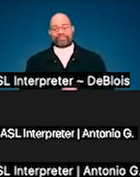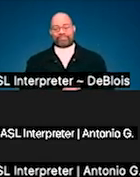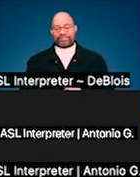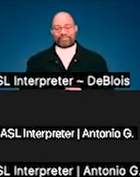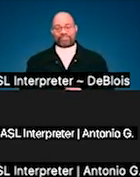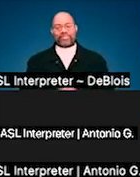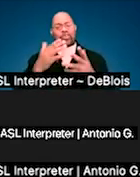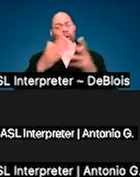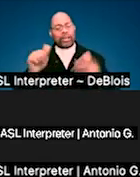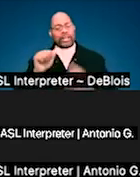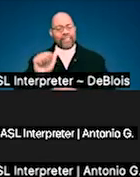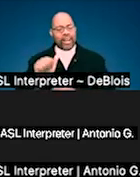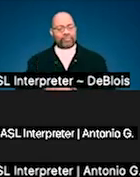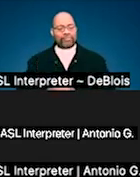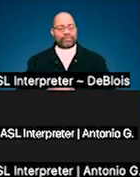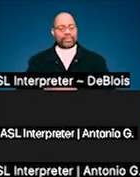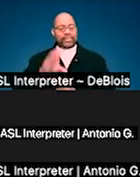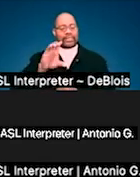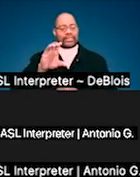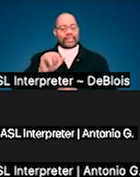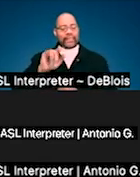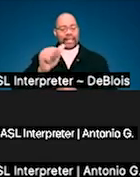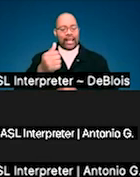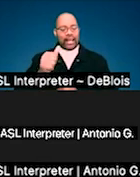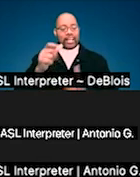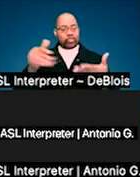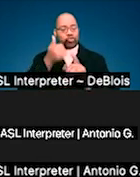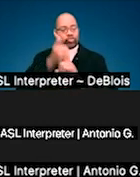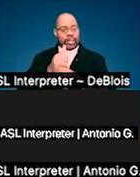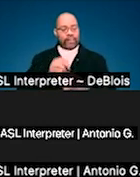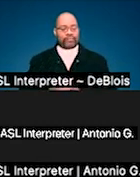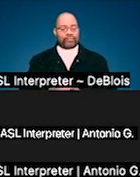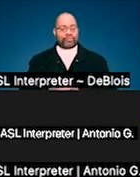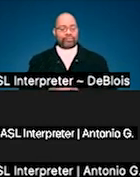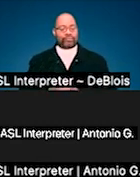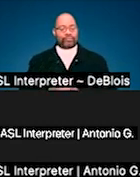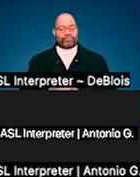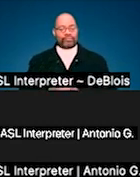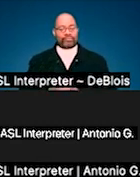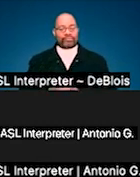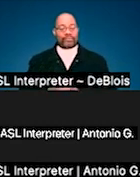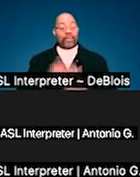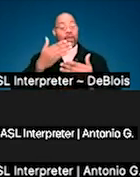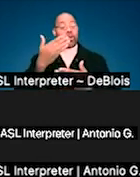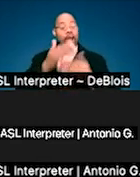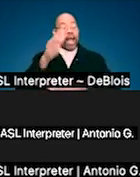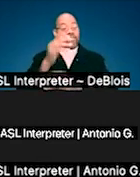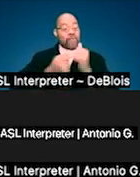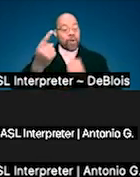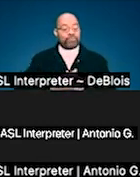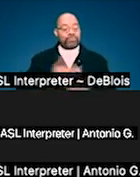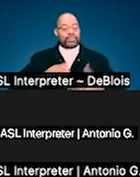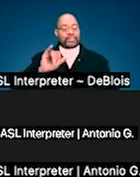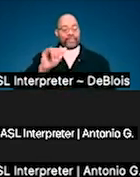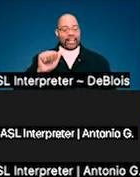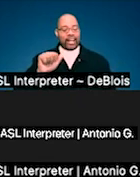Thank you so much, Ava. Cynthia, could you introduce yourself next? Hey, thank you. Good afternoon, everyone. I'm